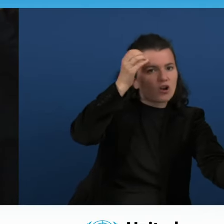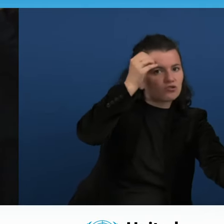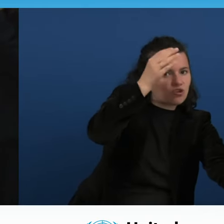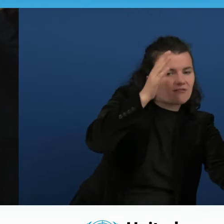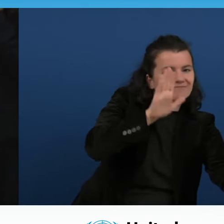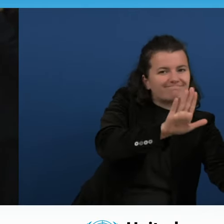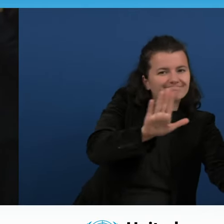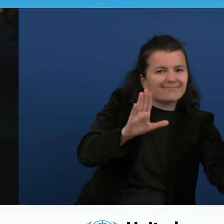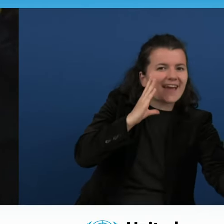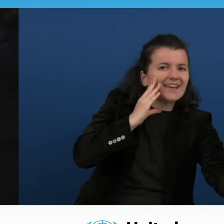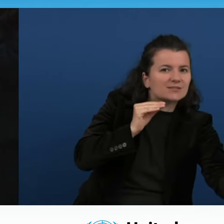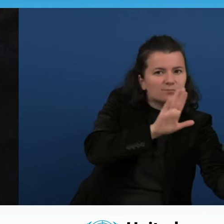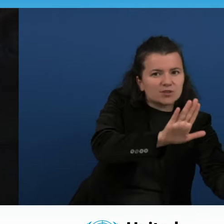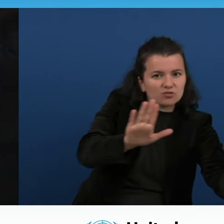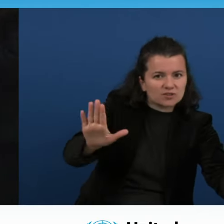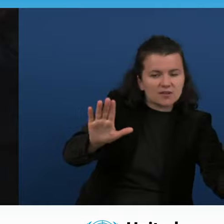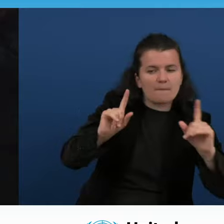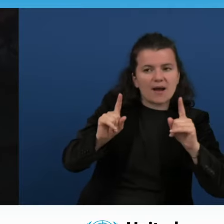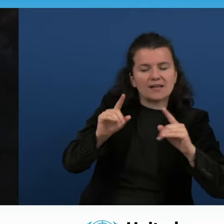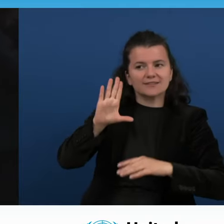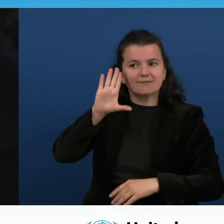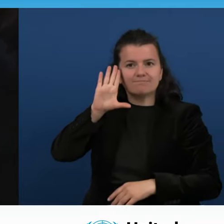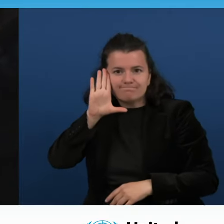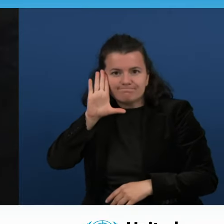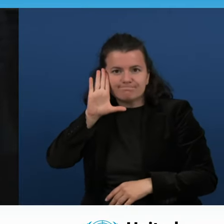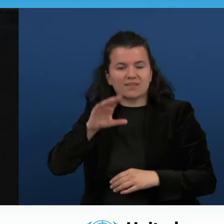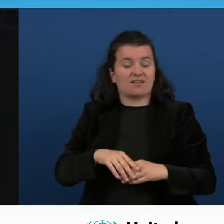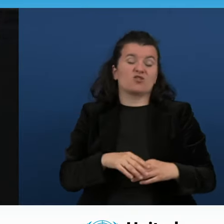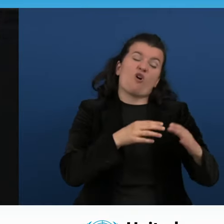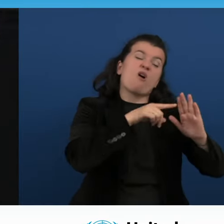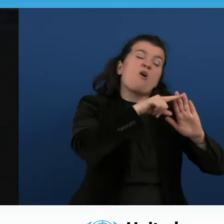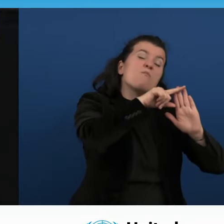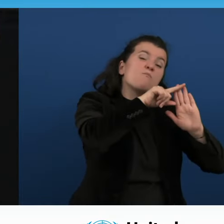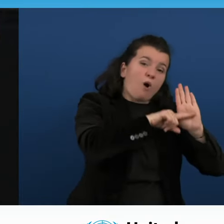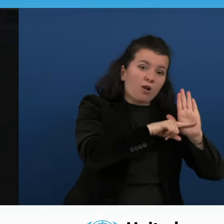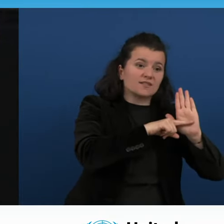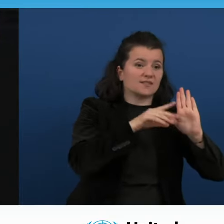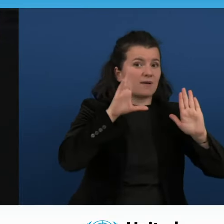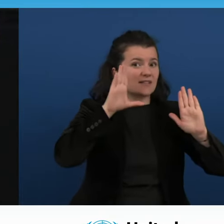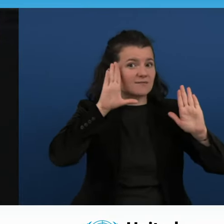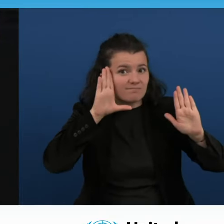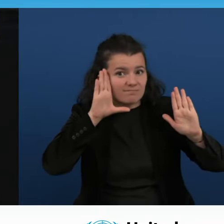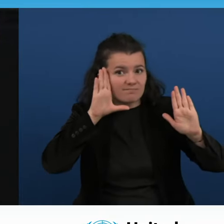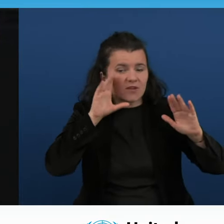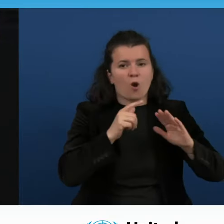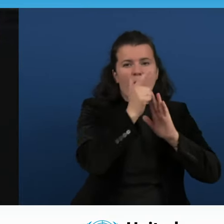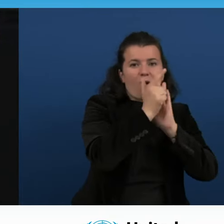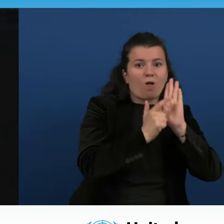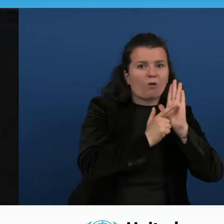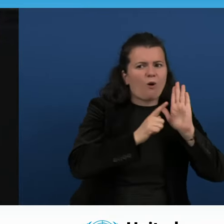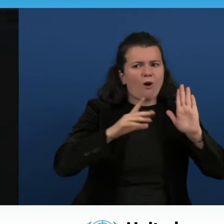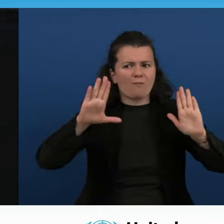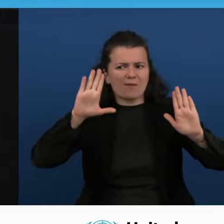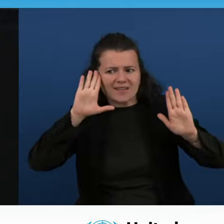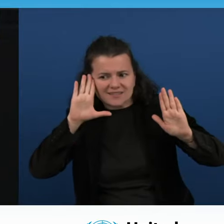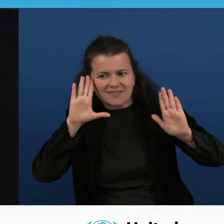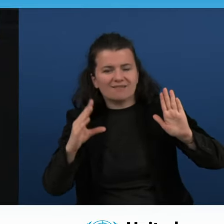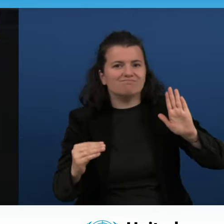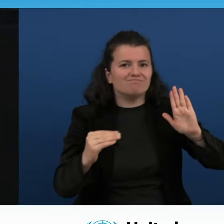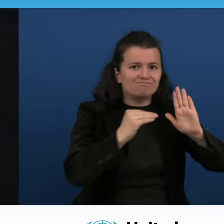and law-based interventions. Young people spoke about period poverty, renewable